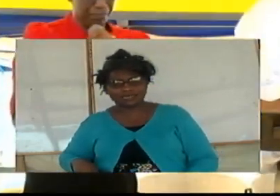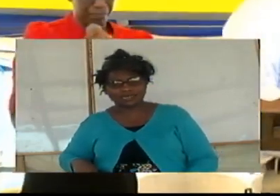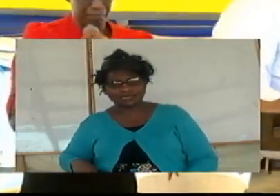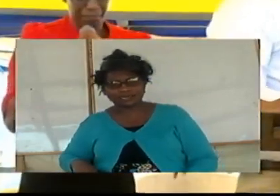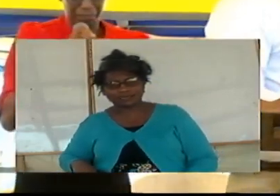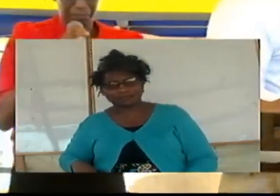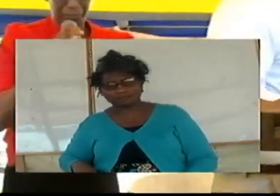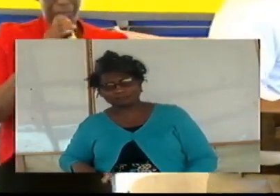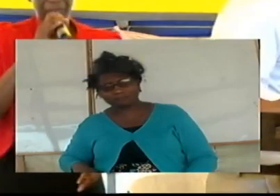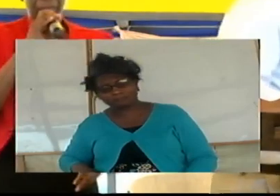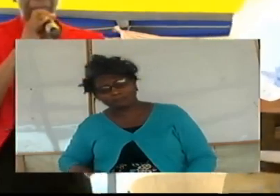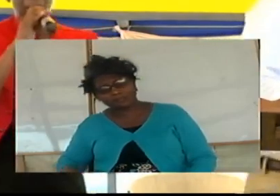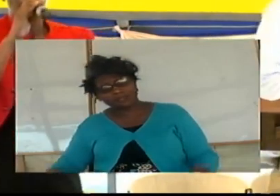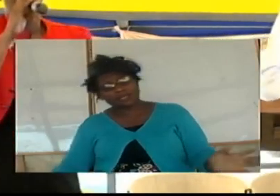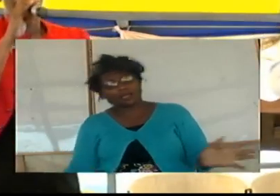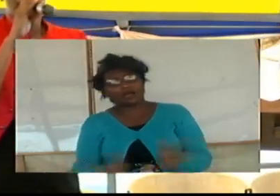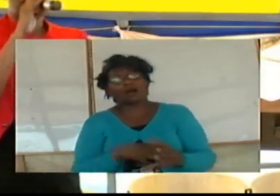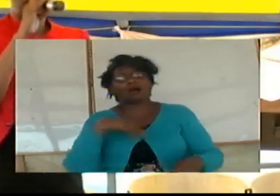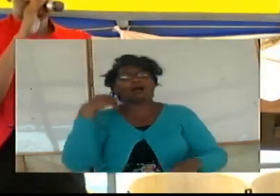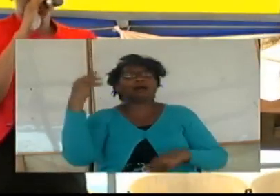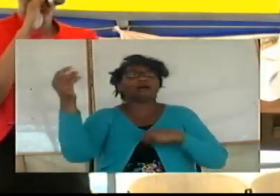King. Let me sing.